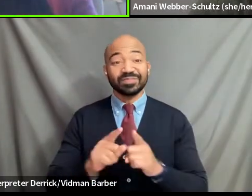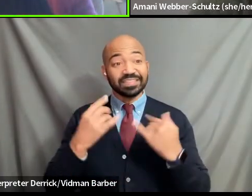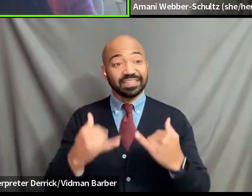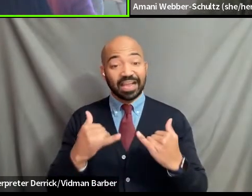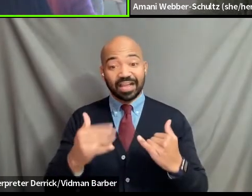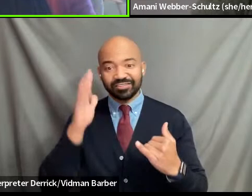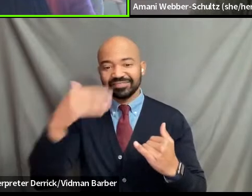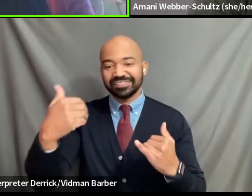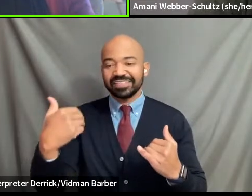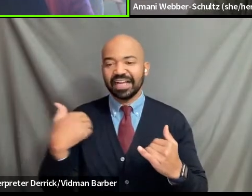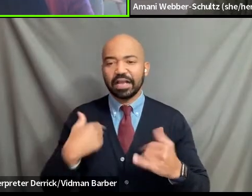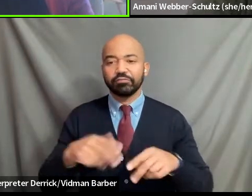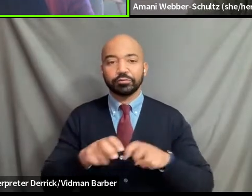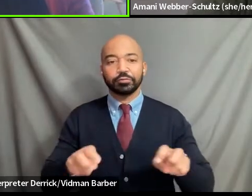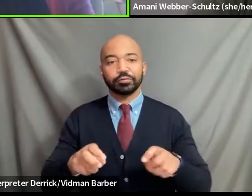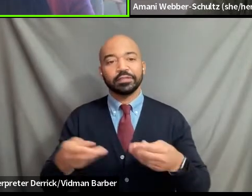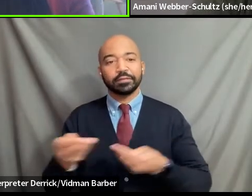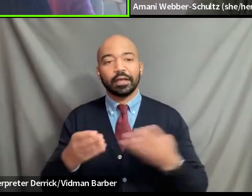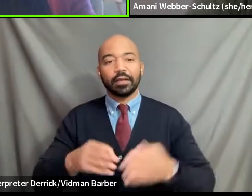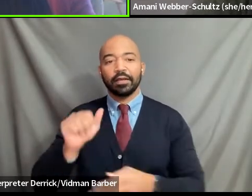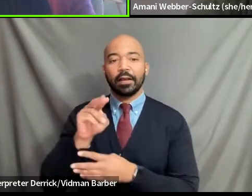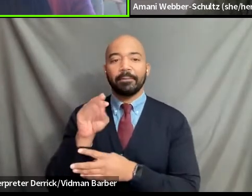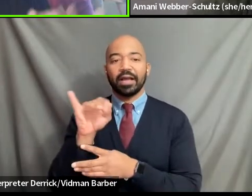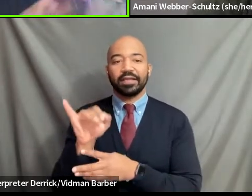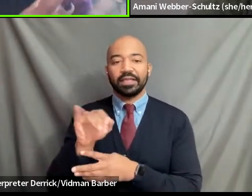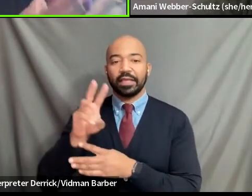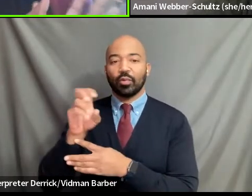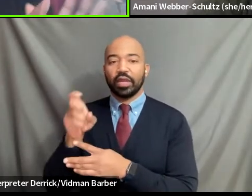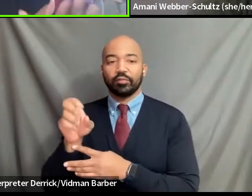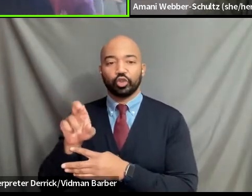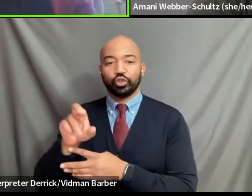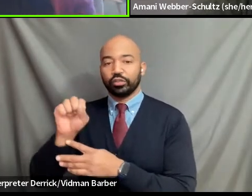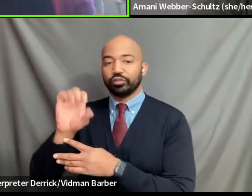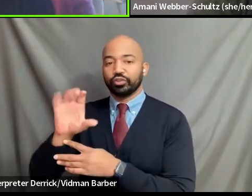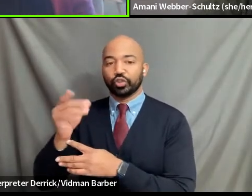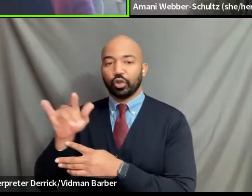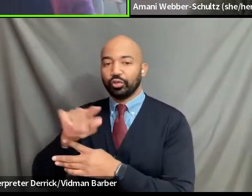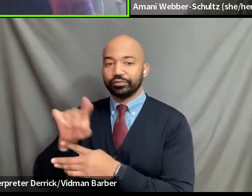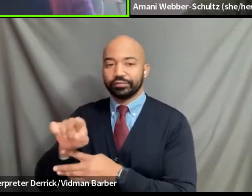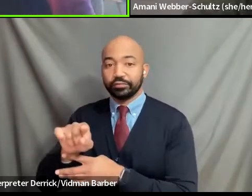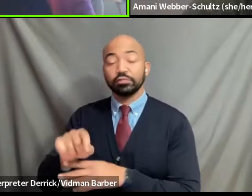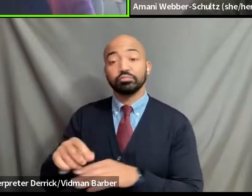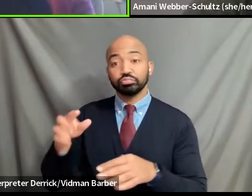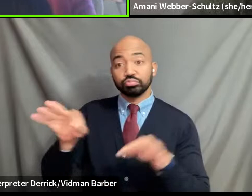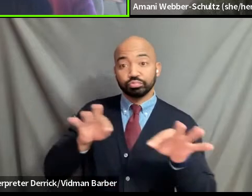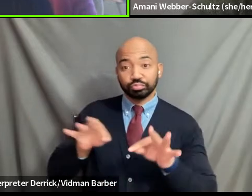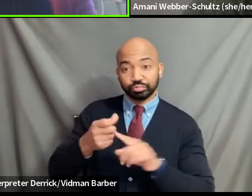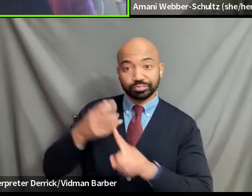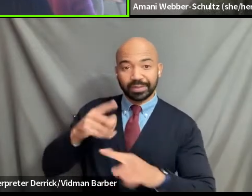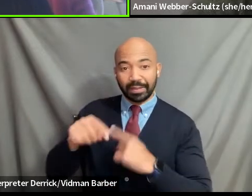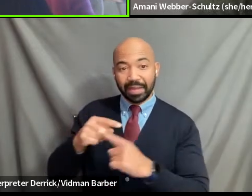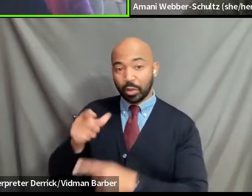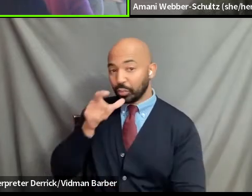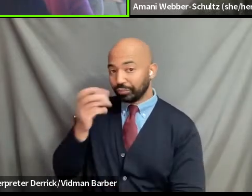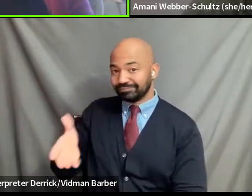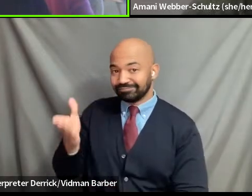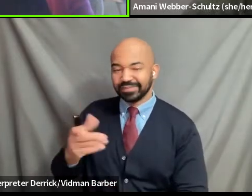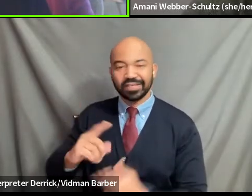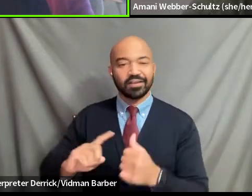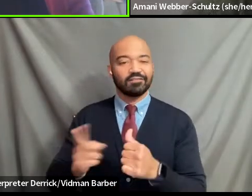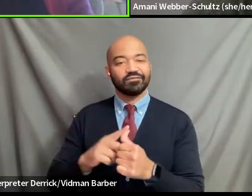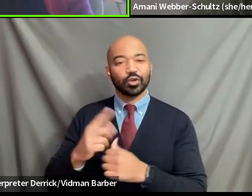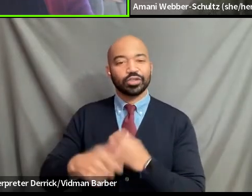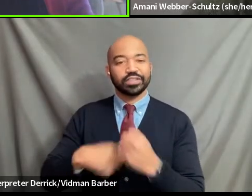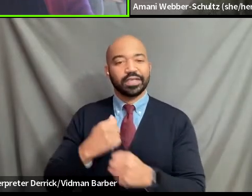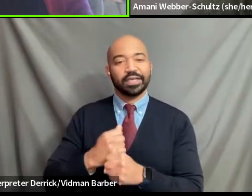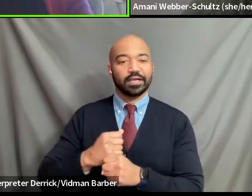moderated by Imani Weber Schultz. So just to give you a bit of background about Imani, she is a first-year